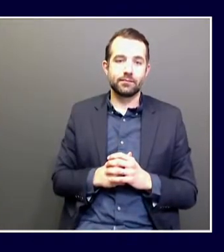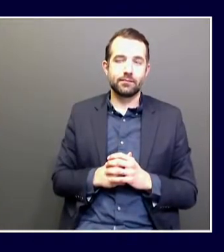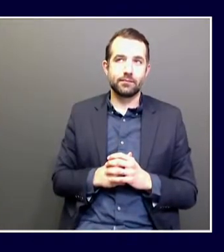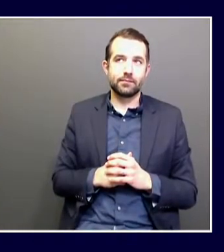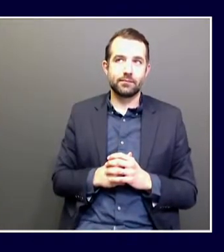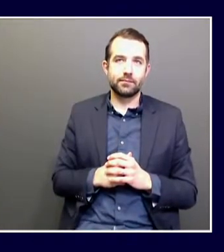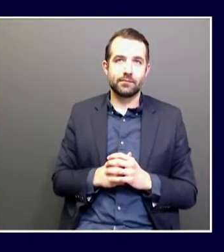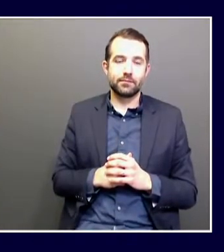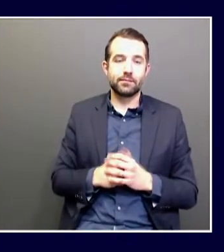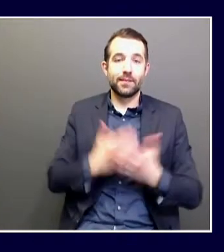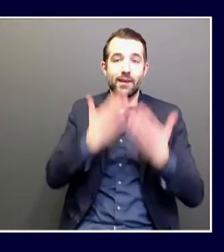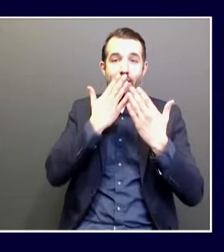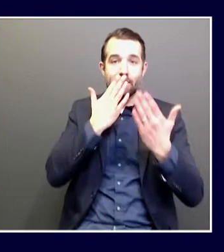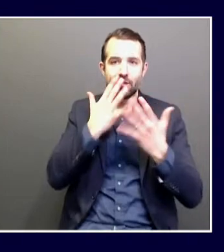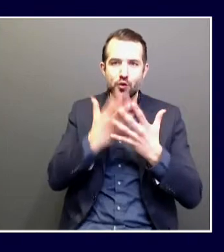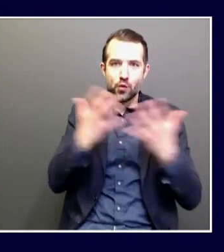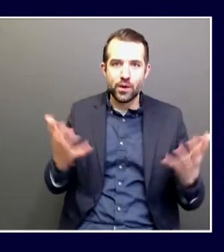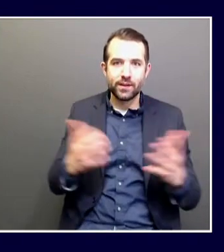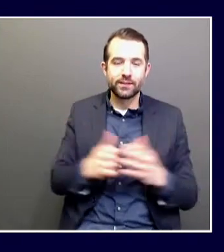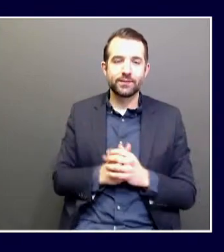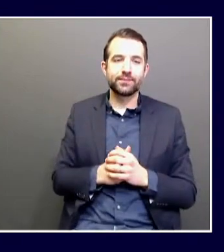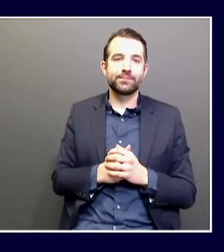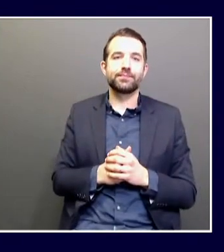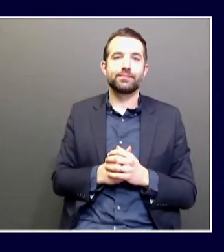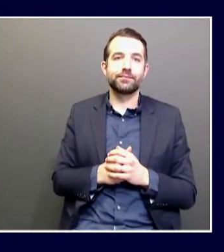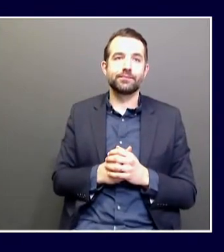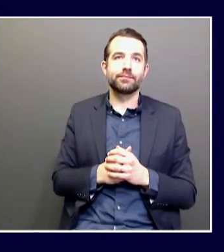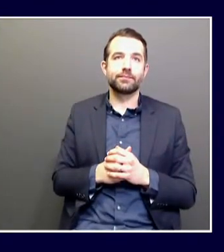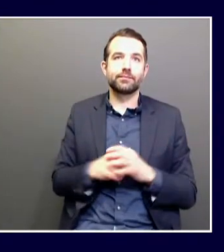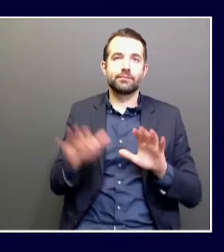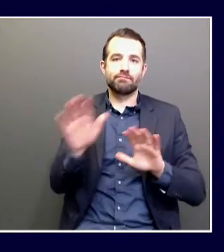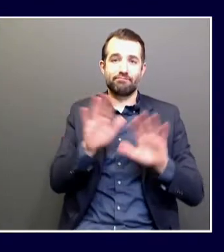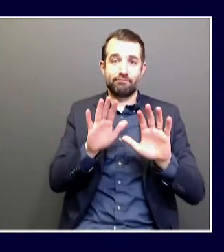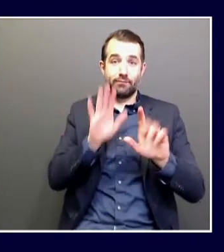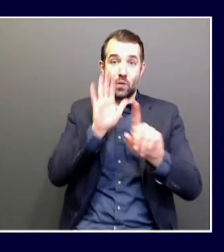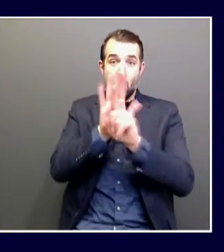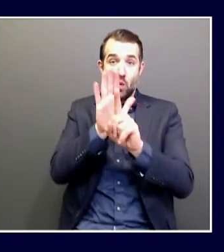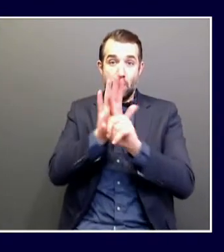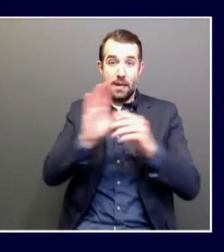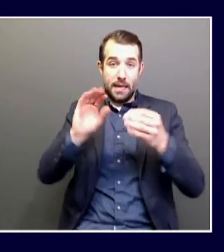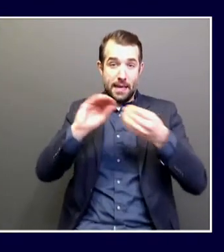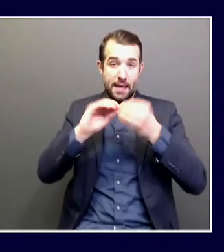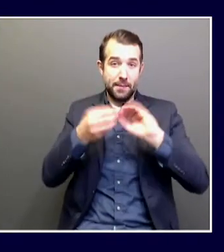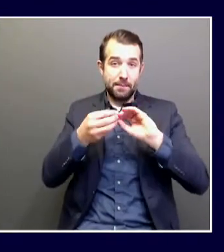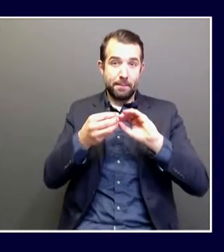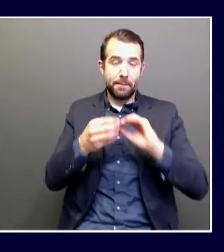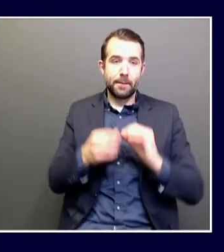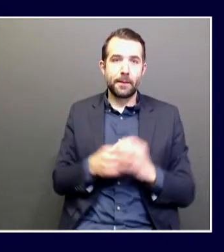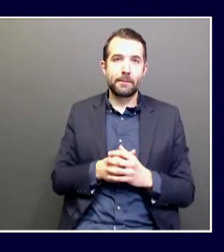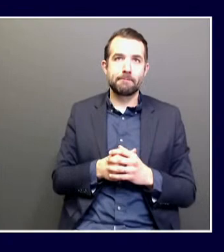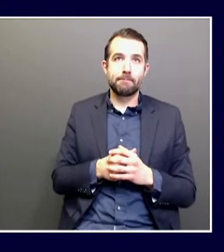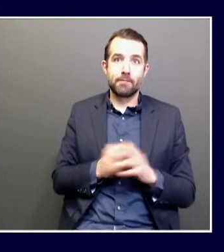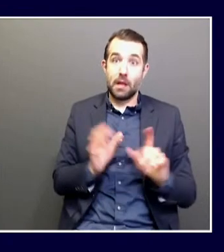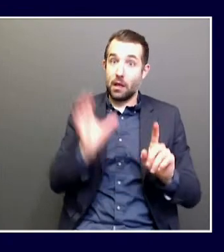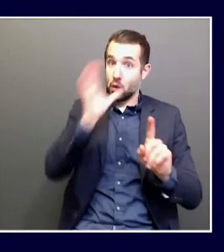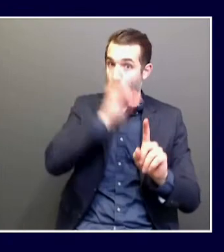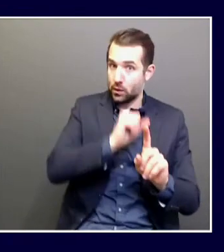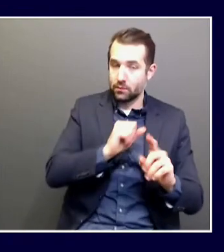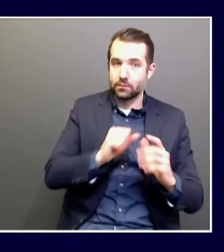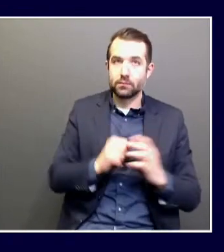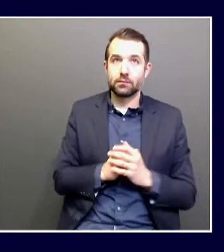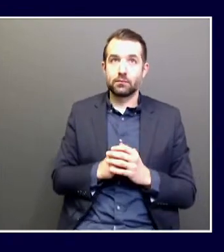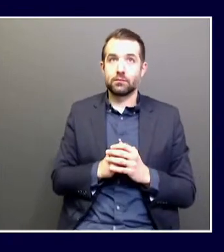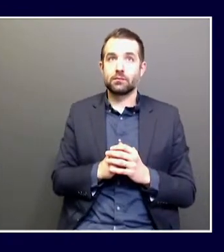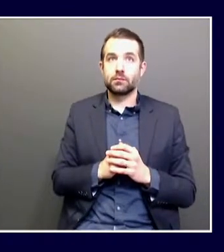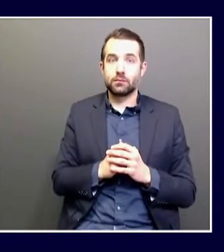Thank you, Dr. Shah. Do the numbers that you're reporting, I assume that the answer to this is yes, they still only represent